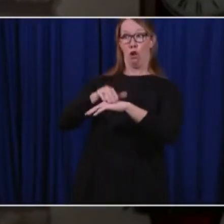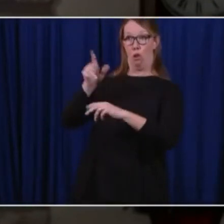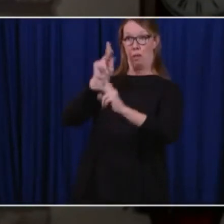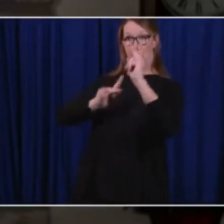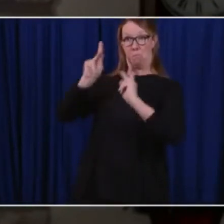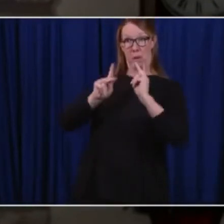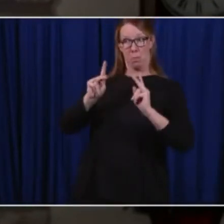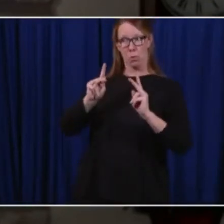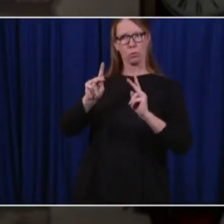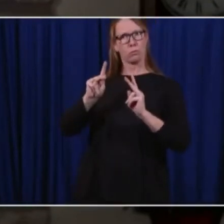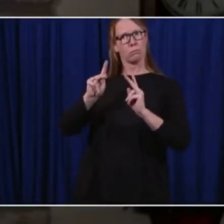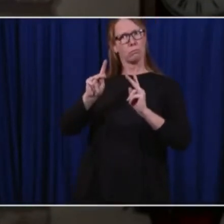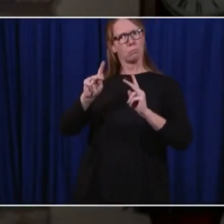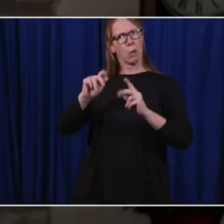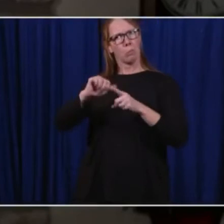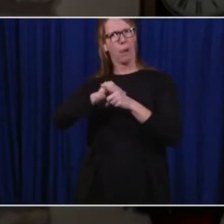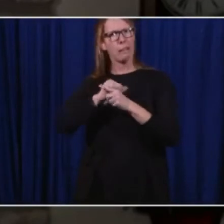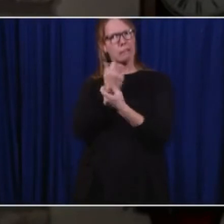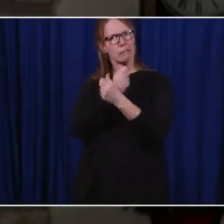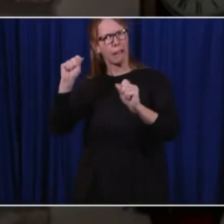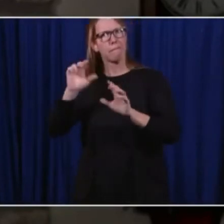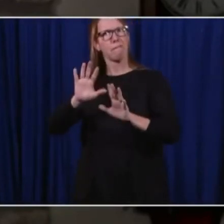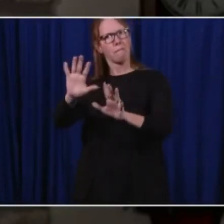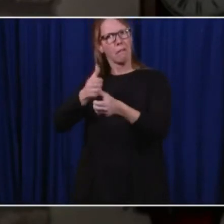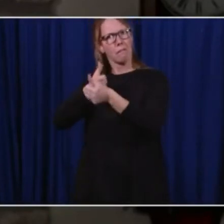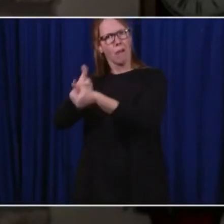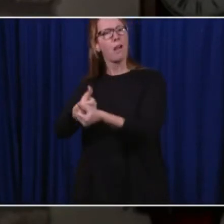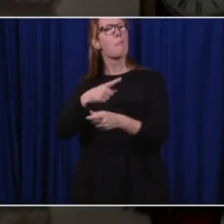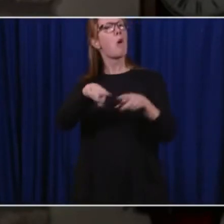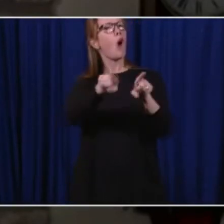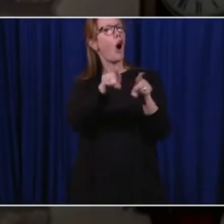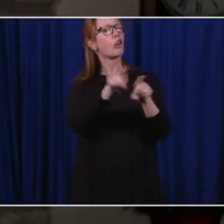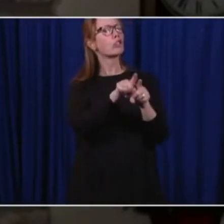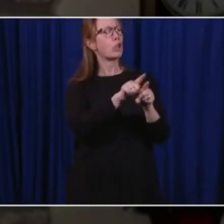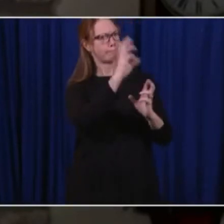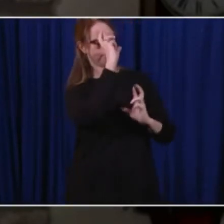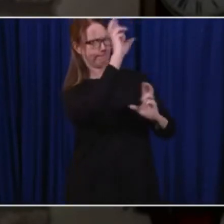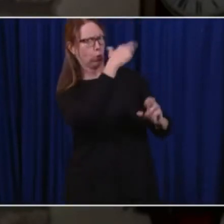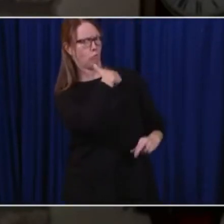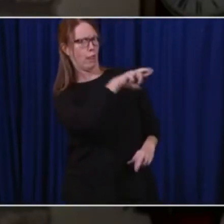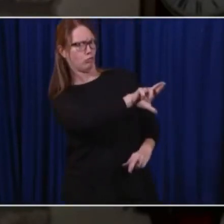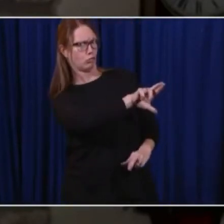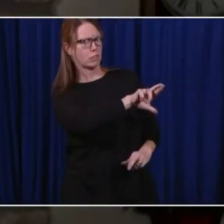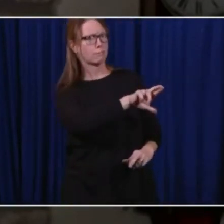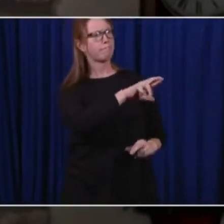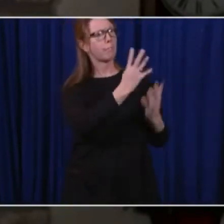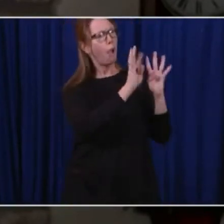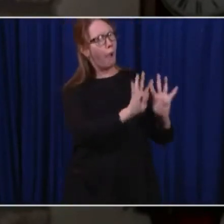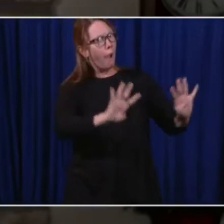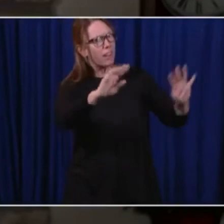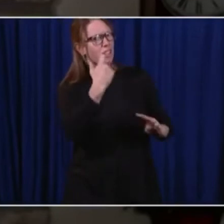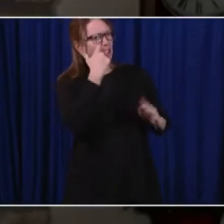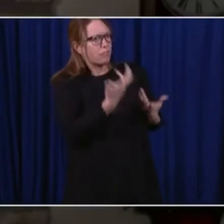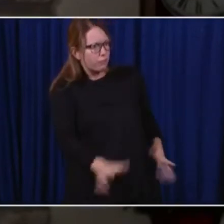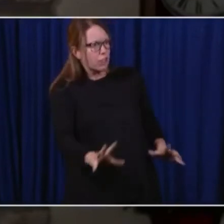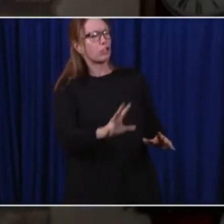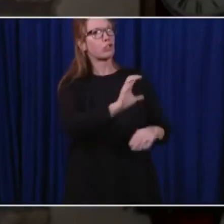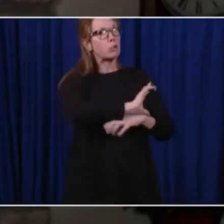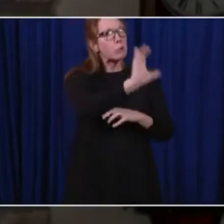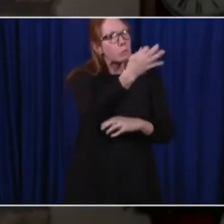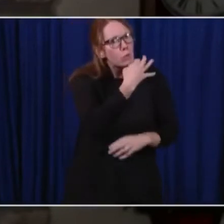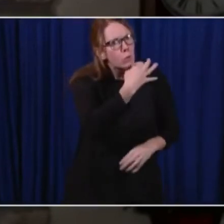safe habits, while still respecting religious rights. With Christmas coming up, with Hanukkah just ending, what do you say to